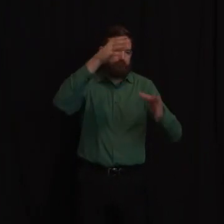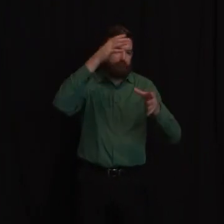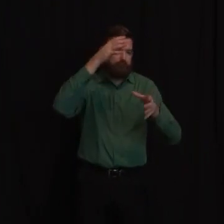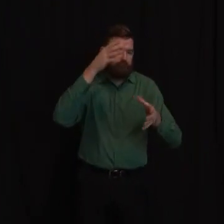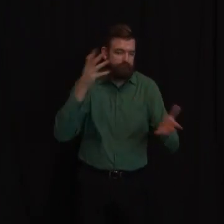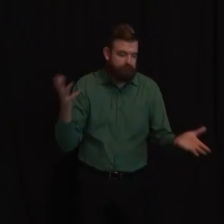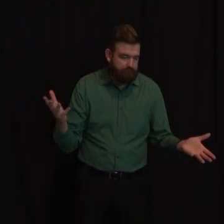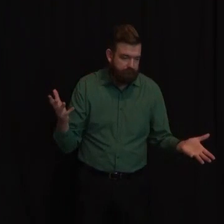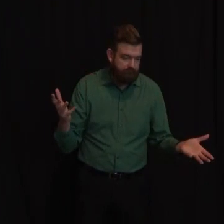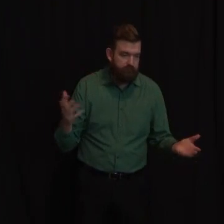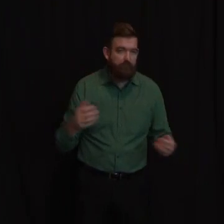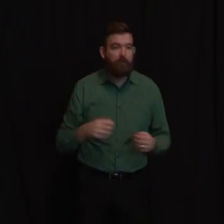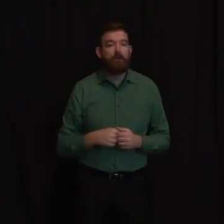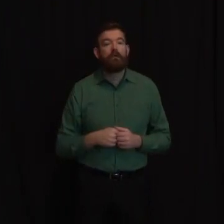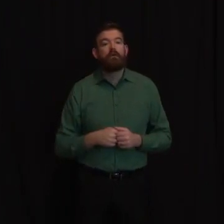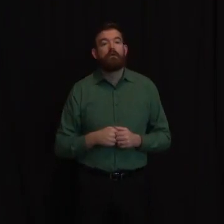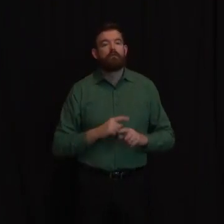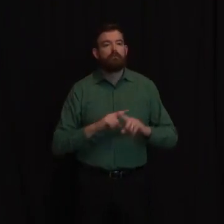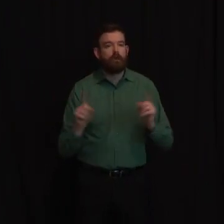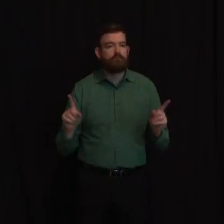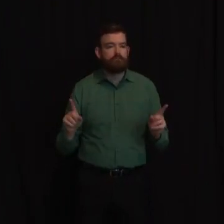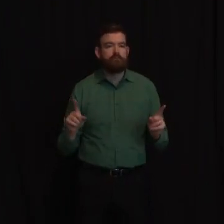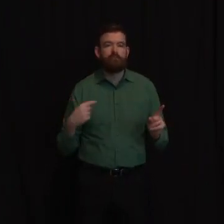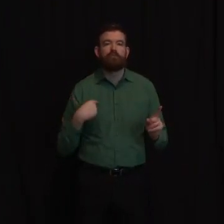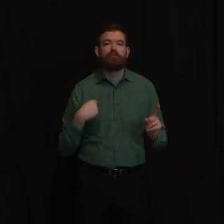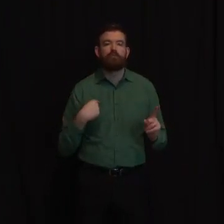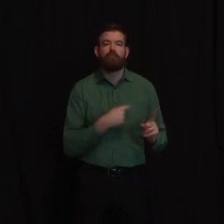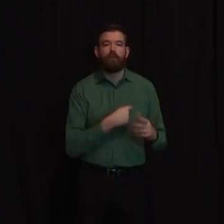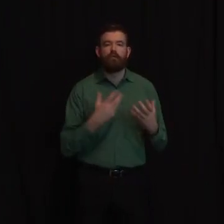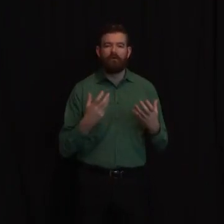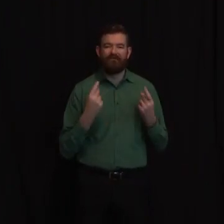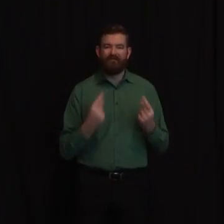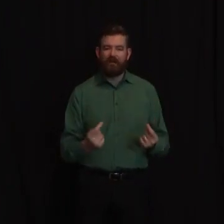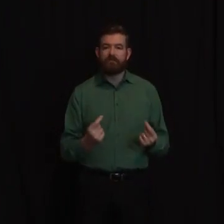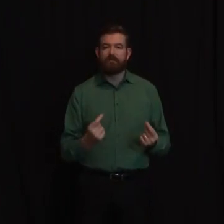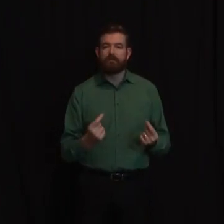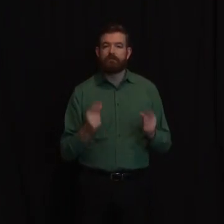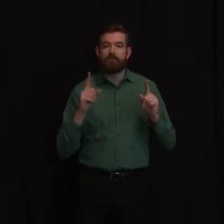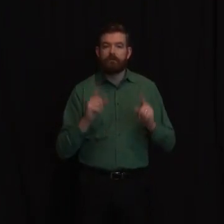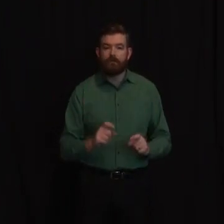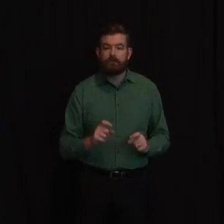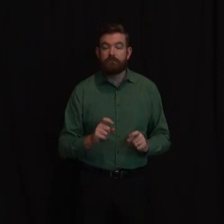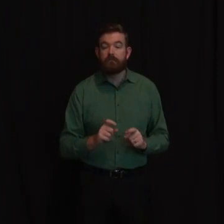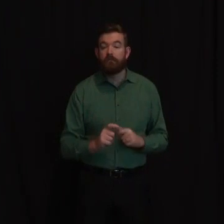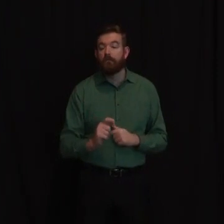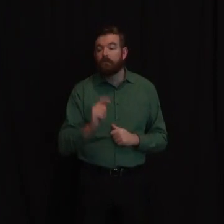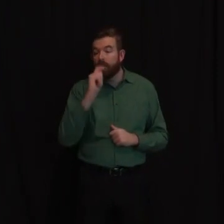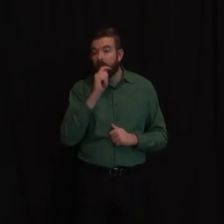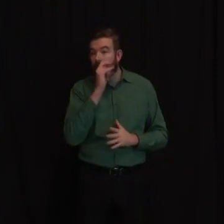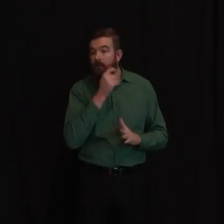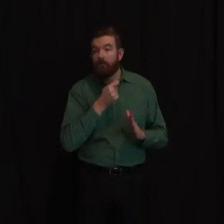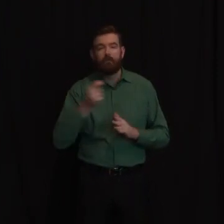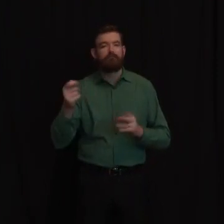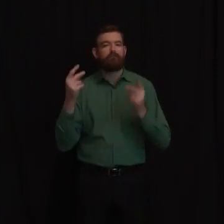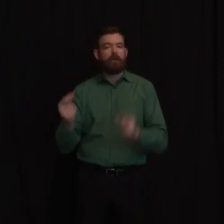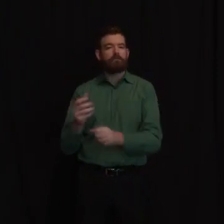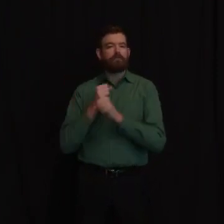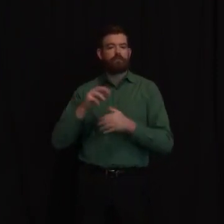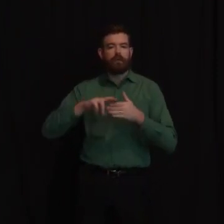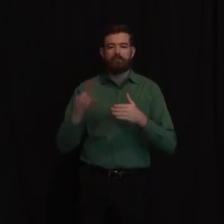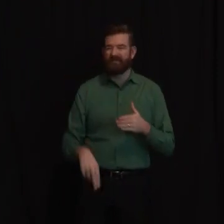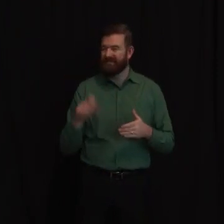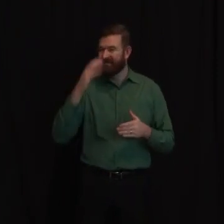a rapid response on those tests is going to be as important, I believe, as how many we have. We need to know quickly, and